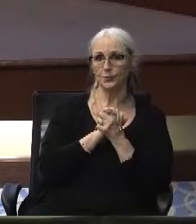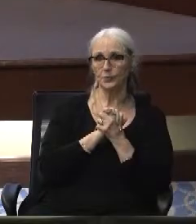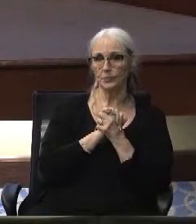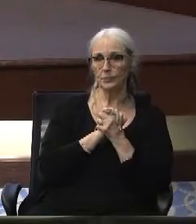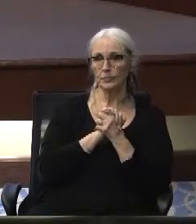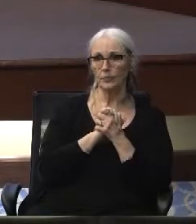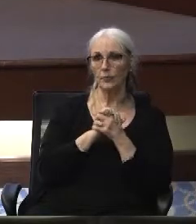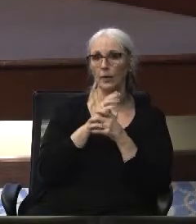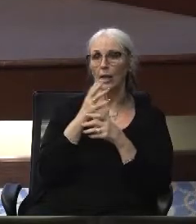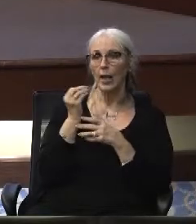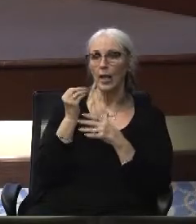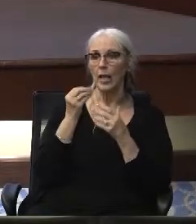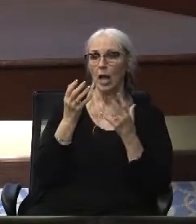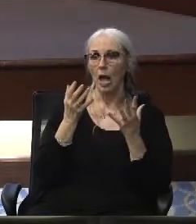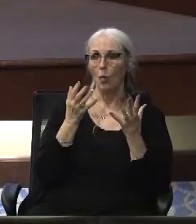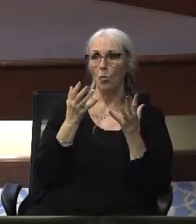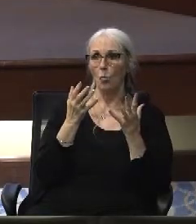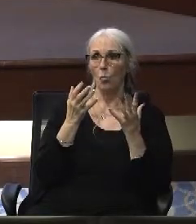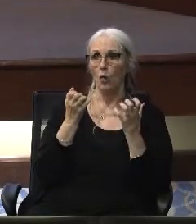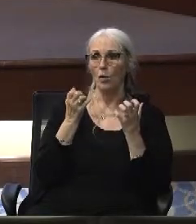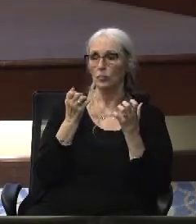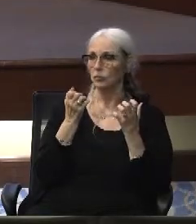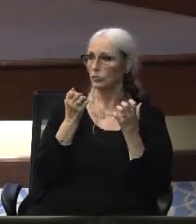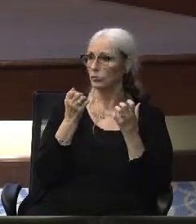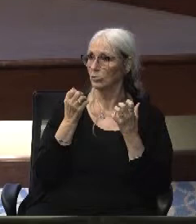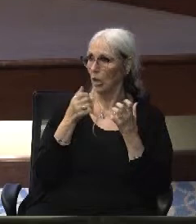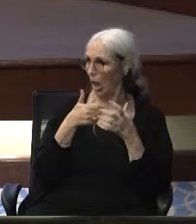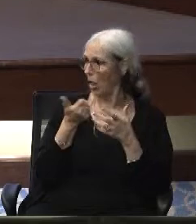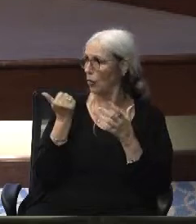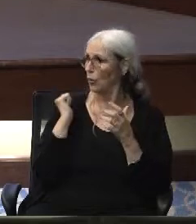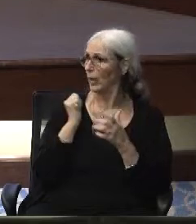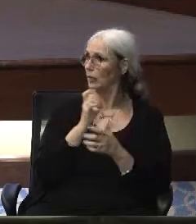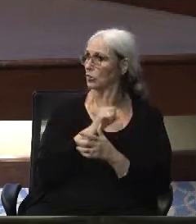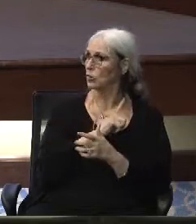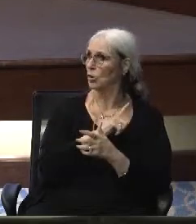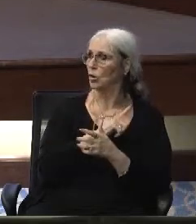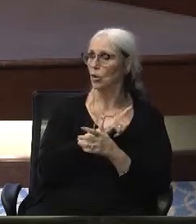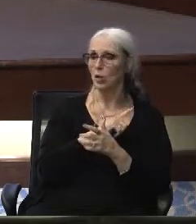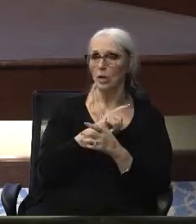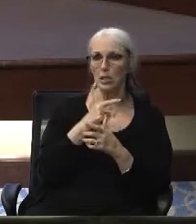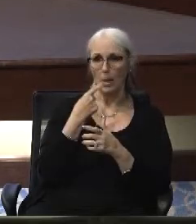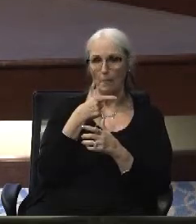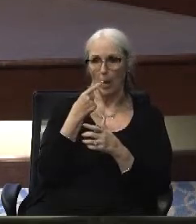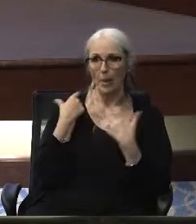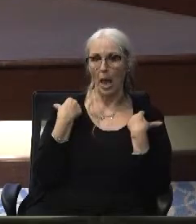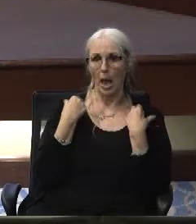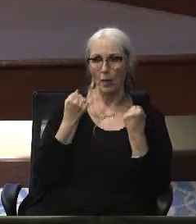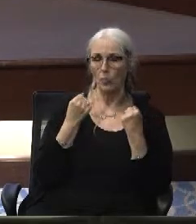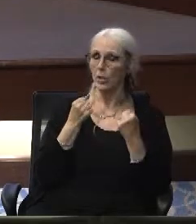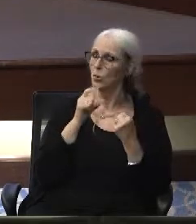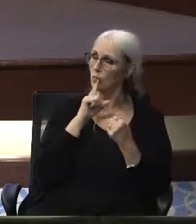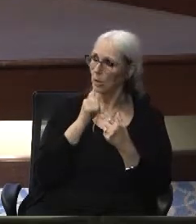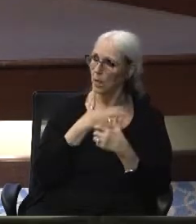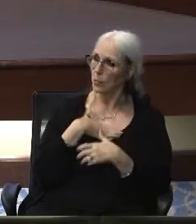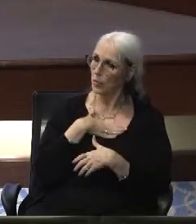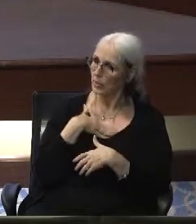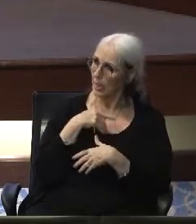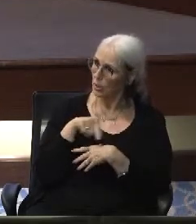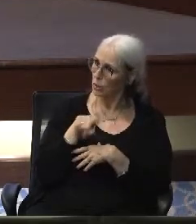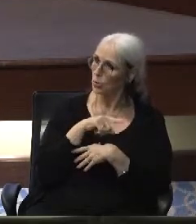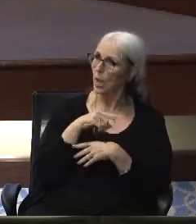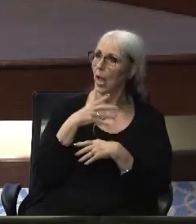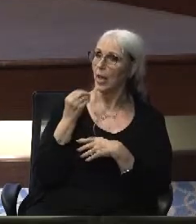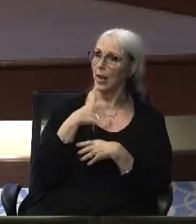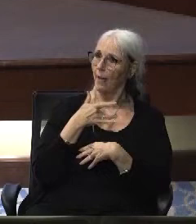Yes, I want to echo my fellow council members' comments about all the good work that the Public Health District is doing. Greatly appreciate it.